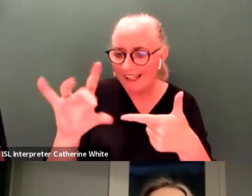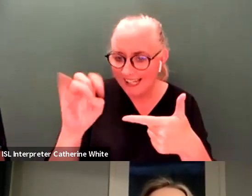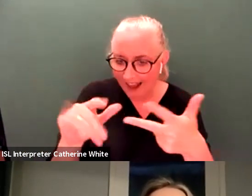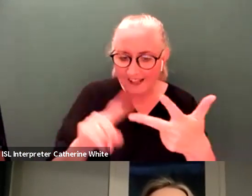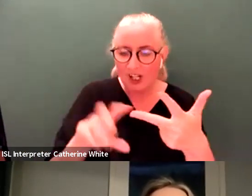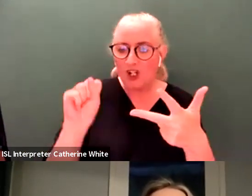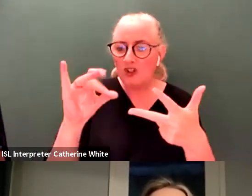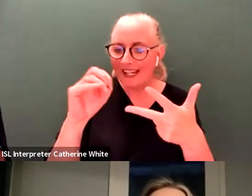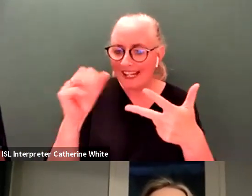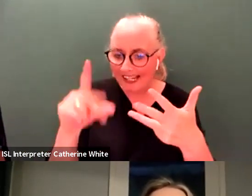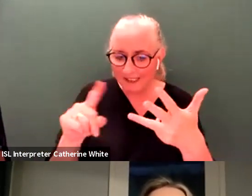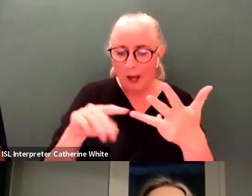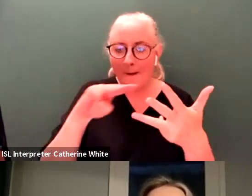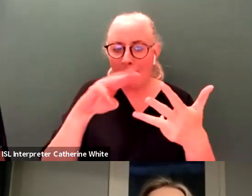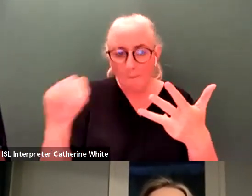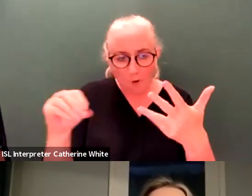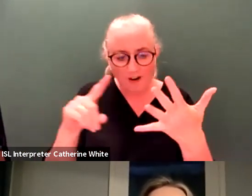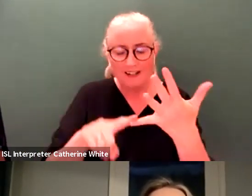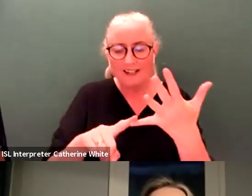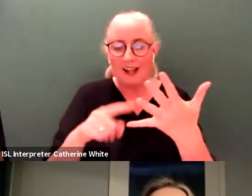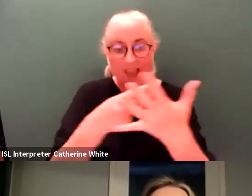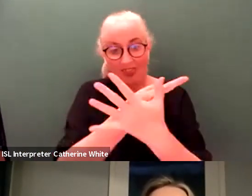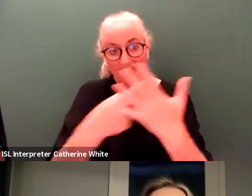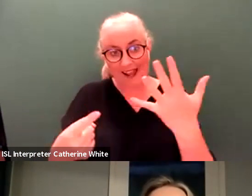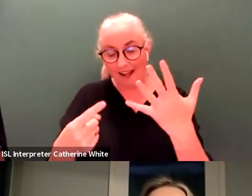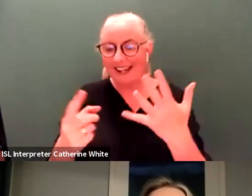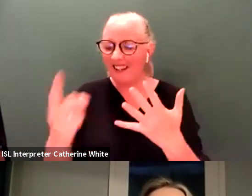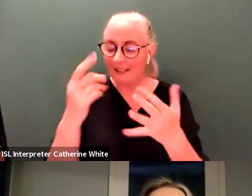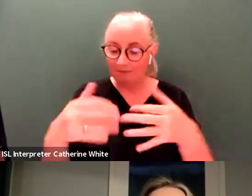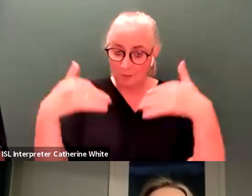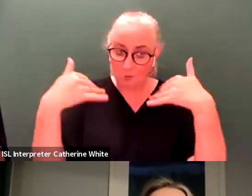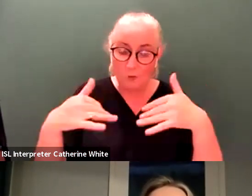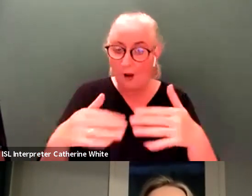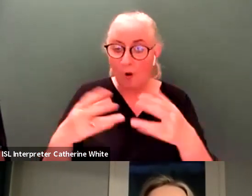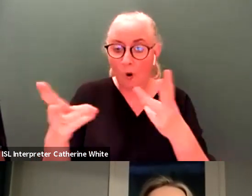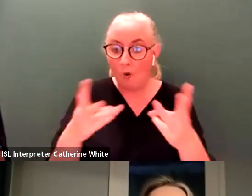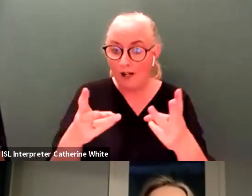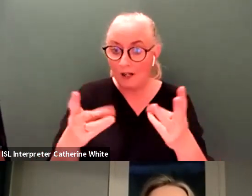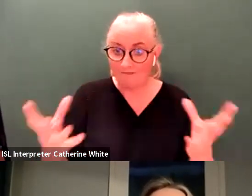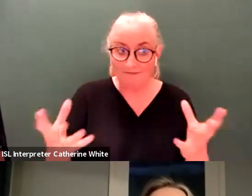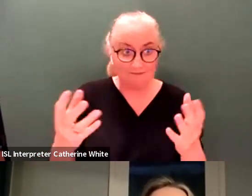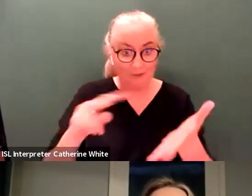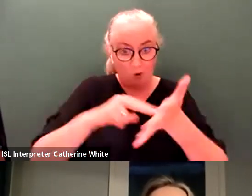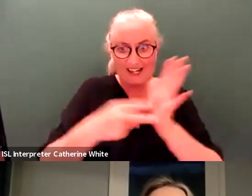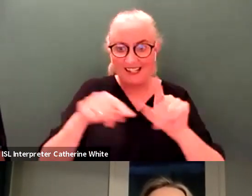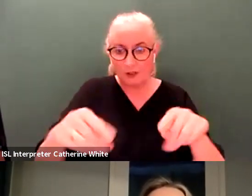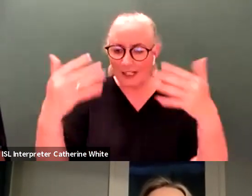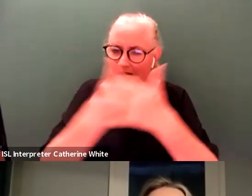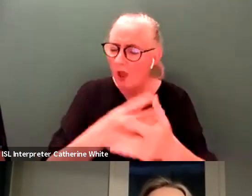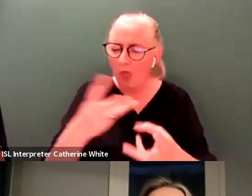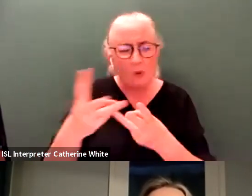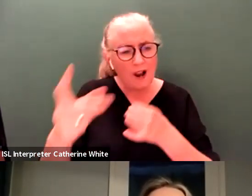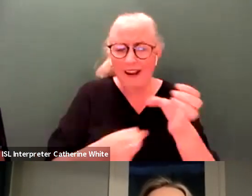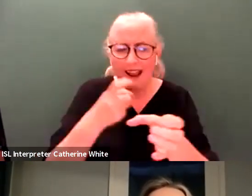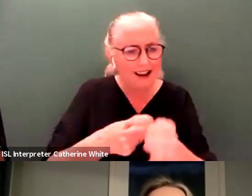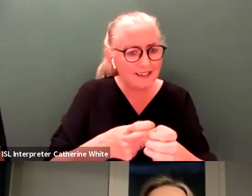Killeen, Mo Foley and Lydia Behan, who have done amazing work in pulling tonight together, have worked really hard behind the